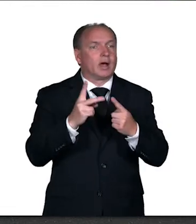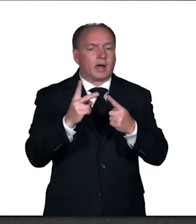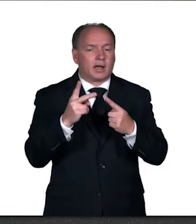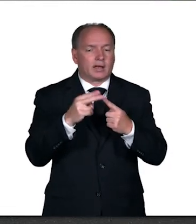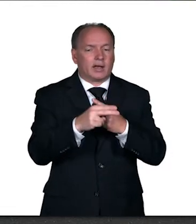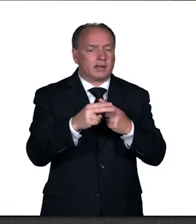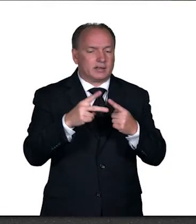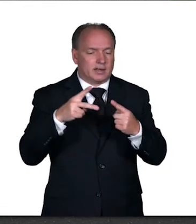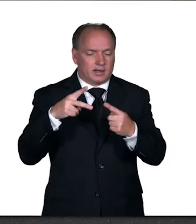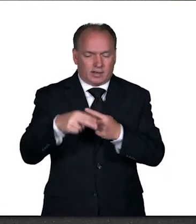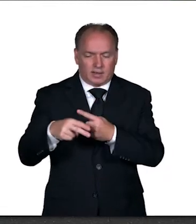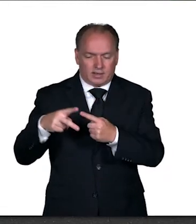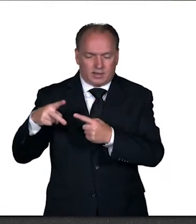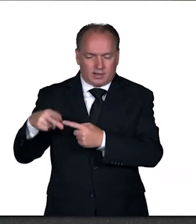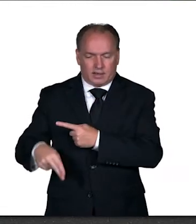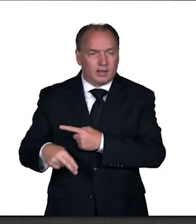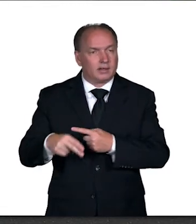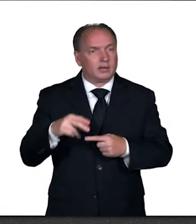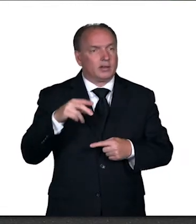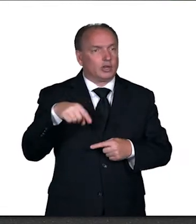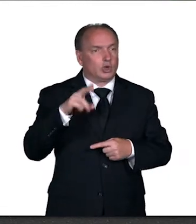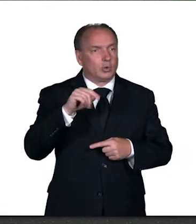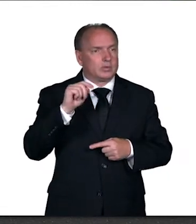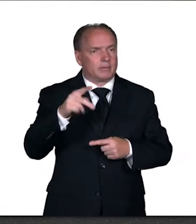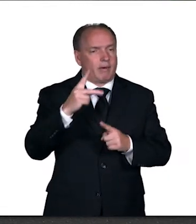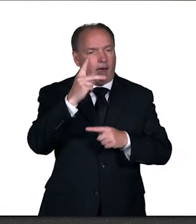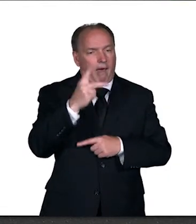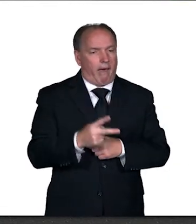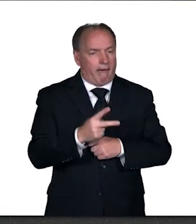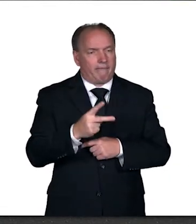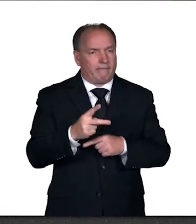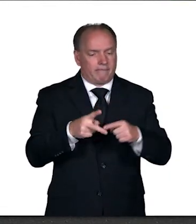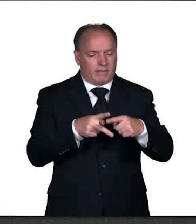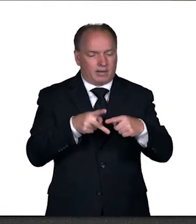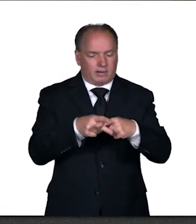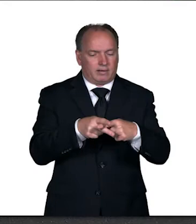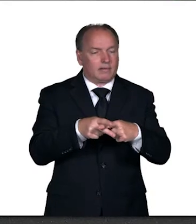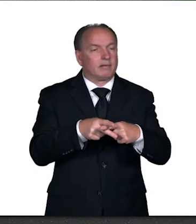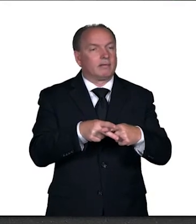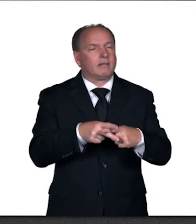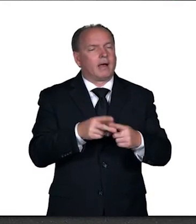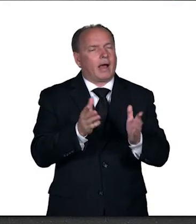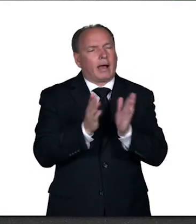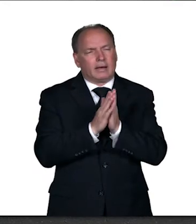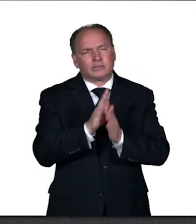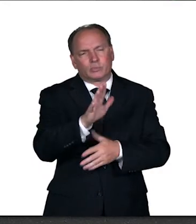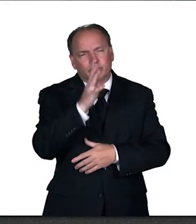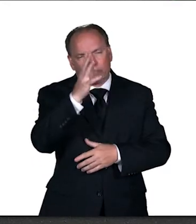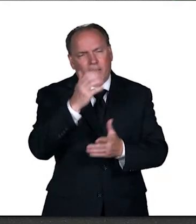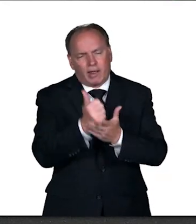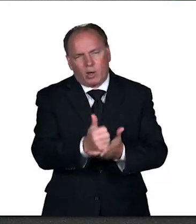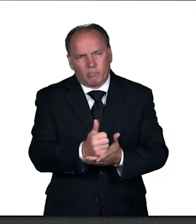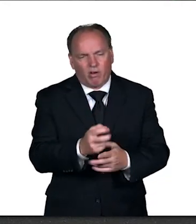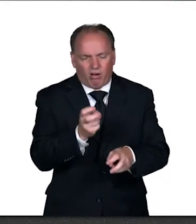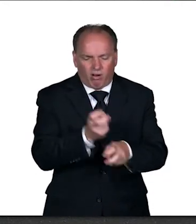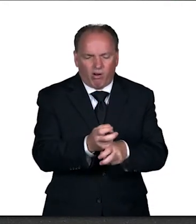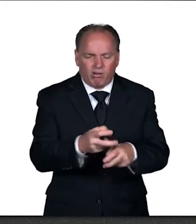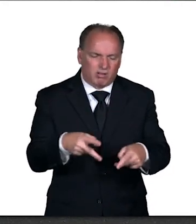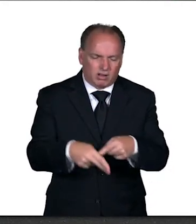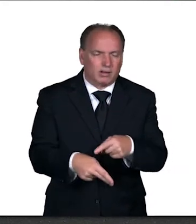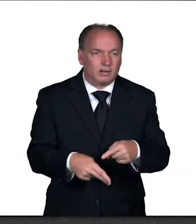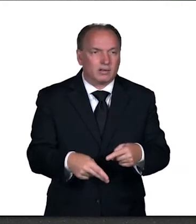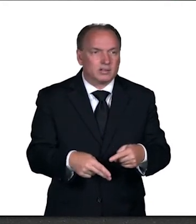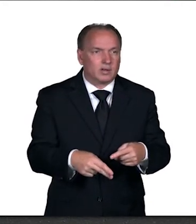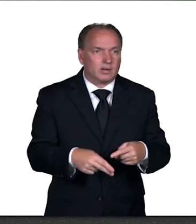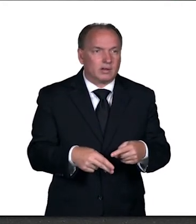cut our Q-tip in half. So you might want to ask your grown-up to help you because they are really hard to cut.